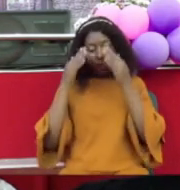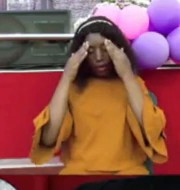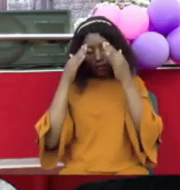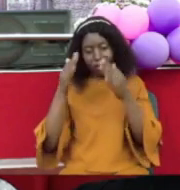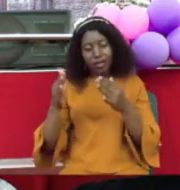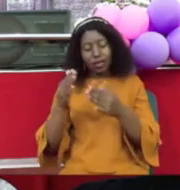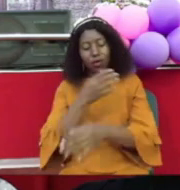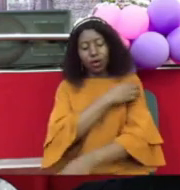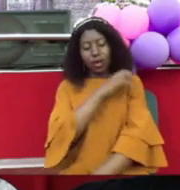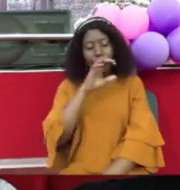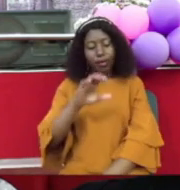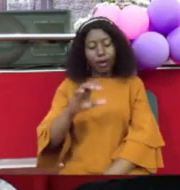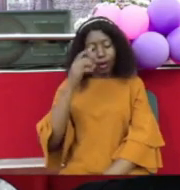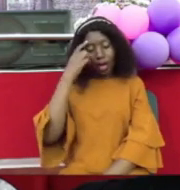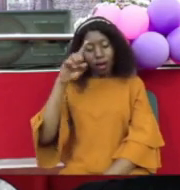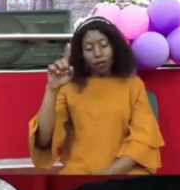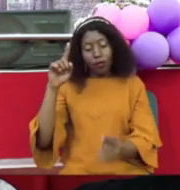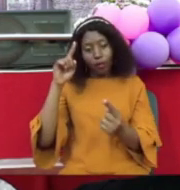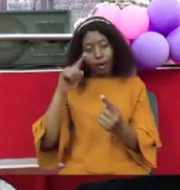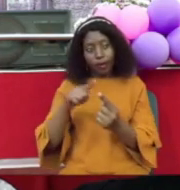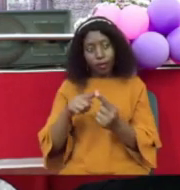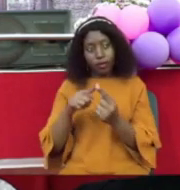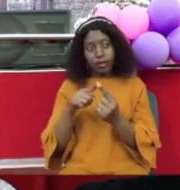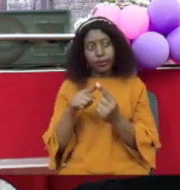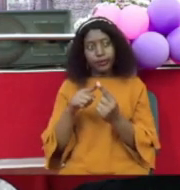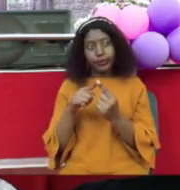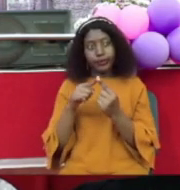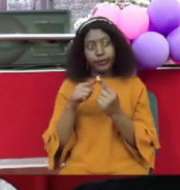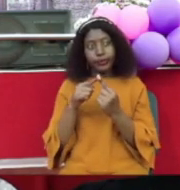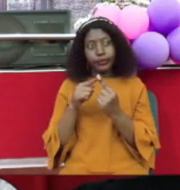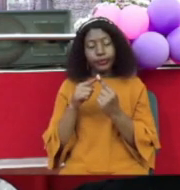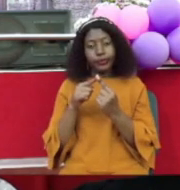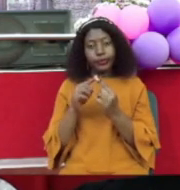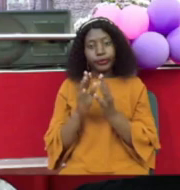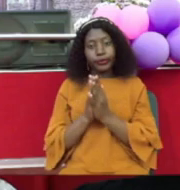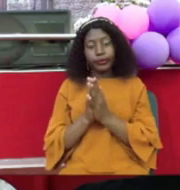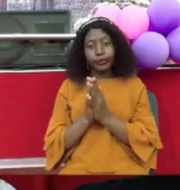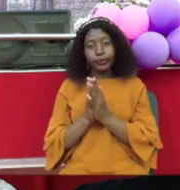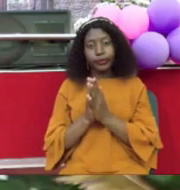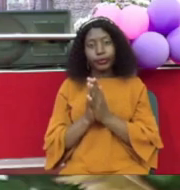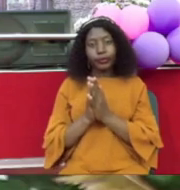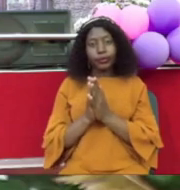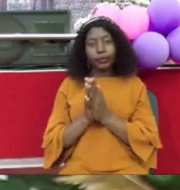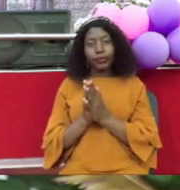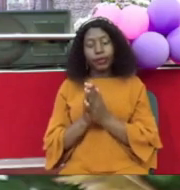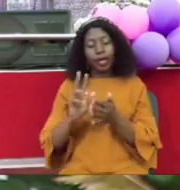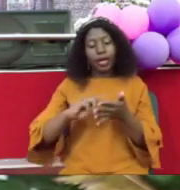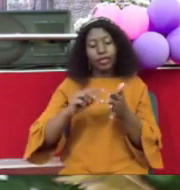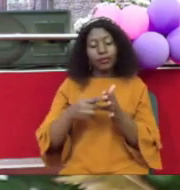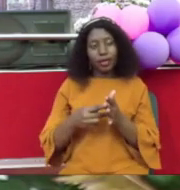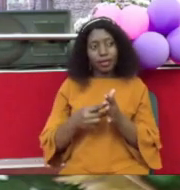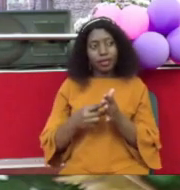purpose. Na kwa hivyo tukiangalia kuhusu kuweza kuwezeshwa kwa makusudi fulani. This means for us to be able